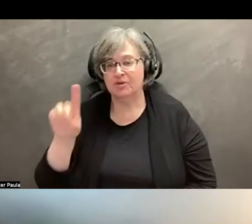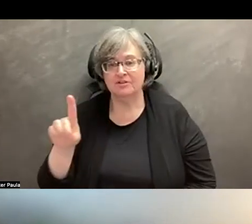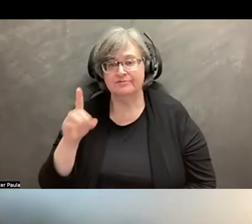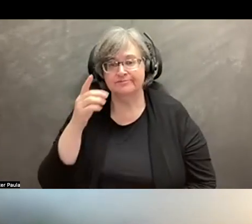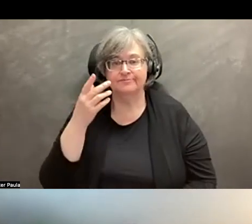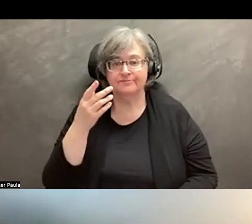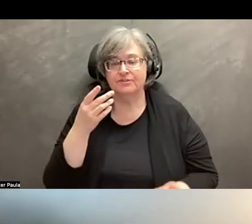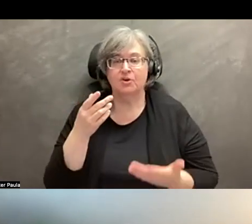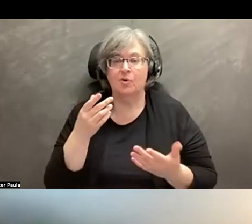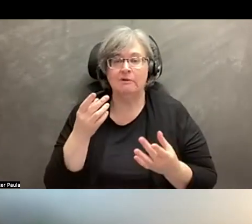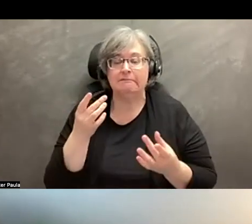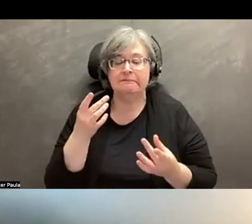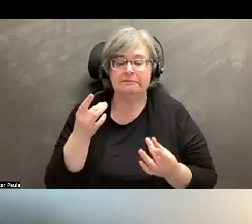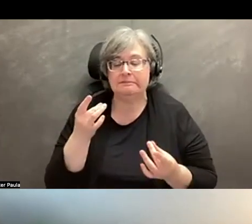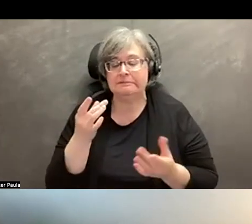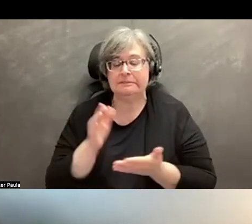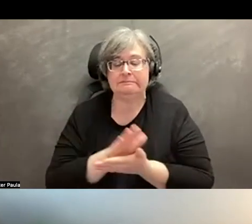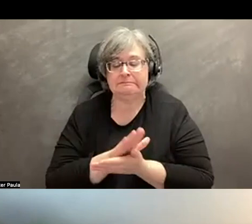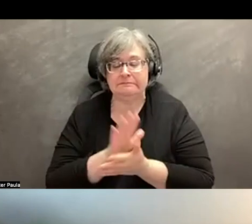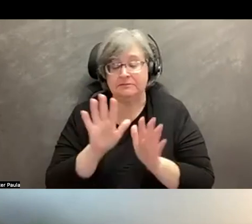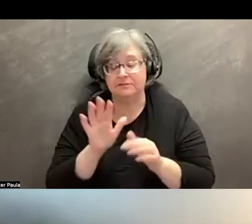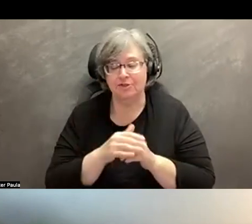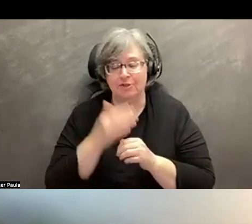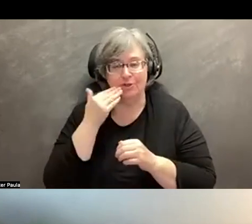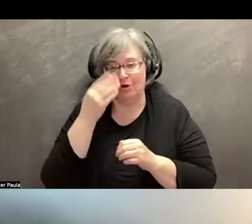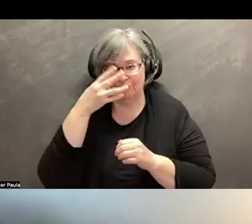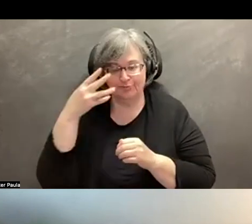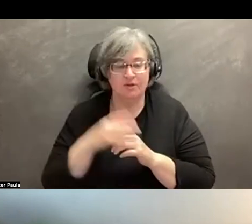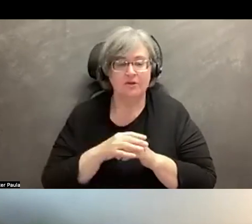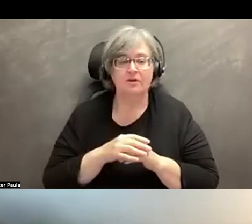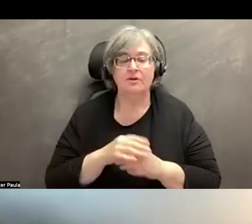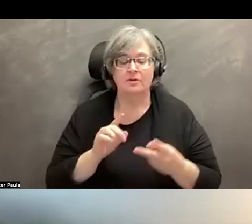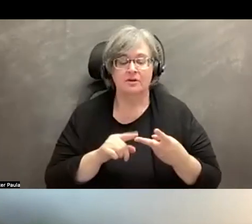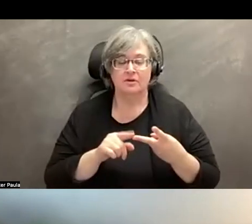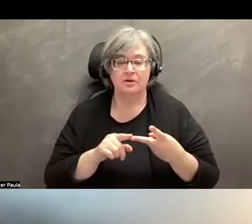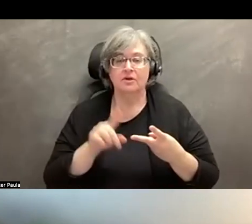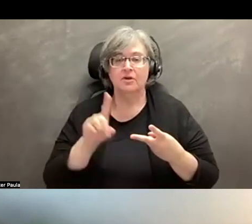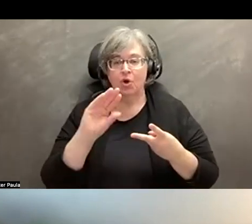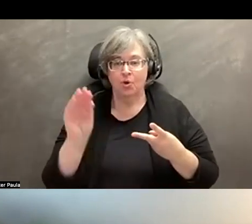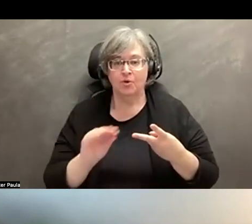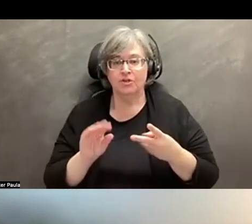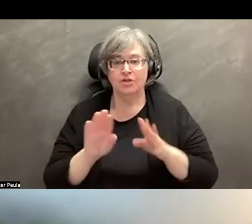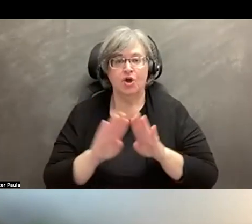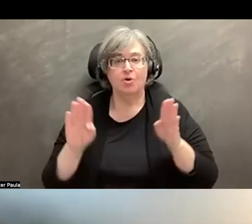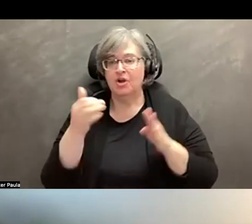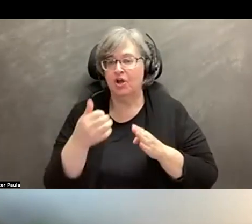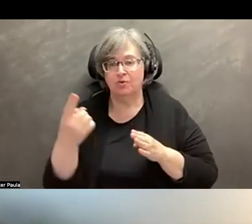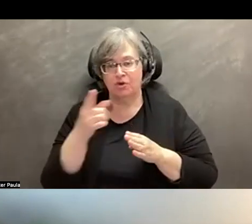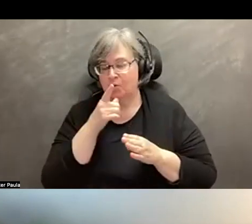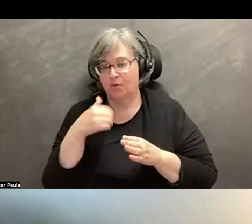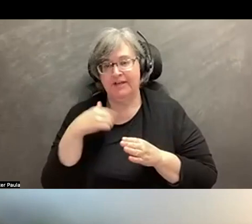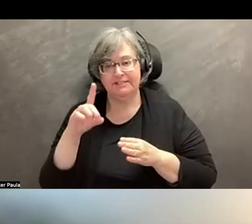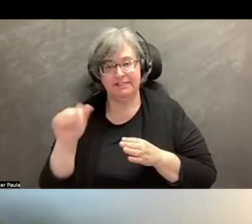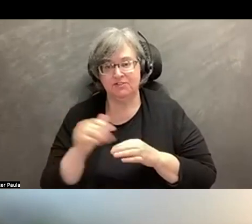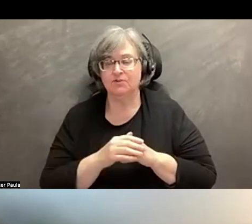precariously documented, if you will? Right. So I'll take the second part first. So the second part is they're 100% open to anyone who has